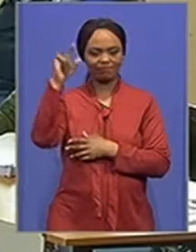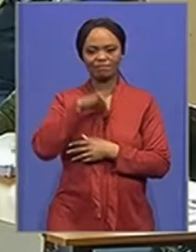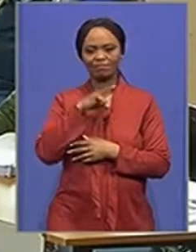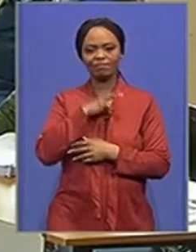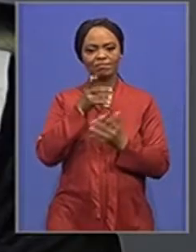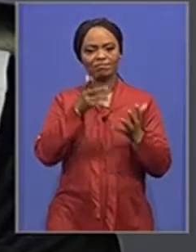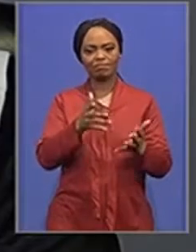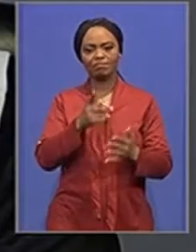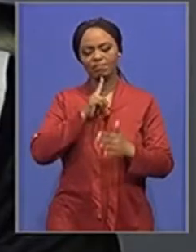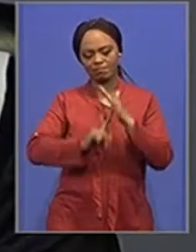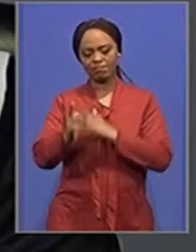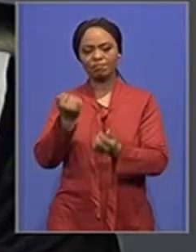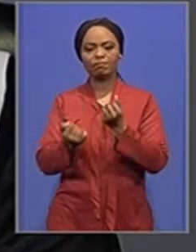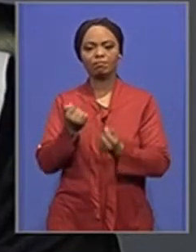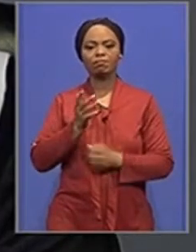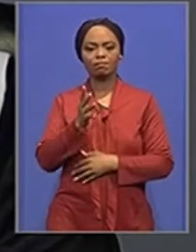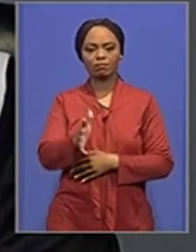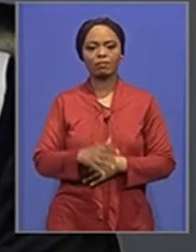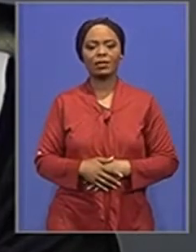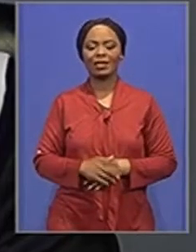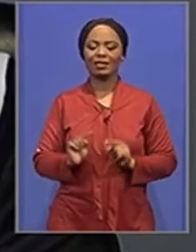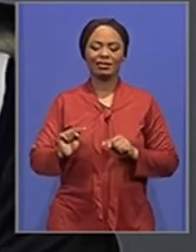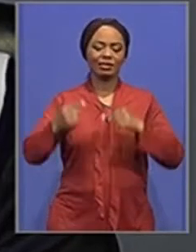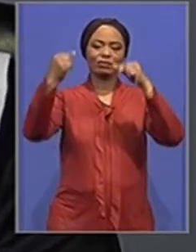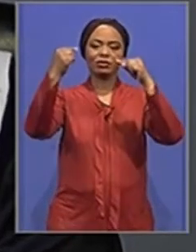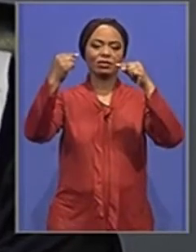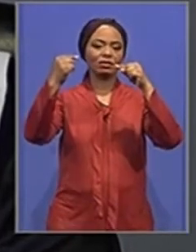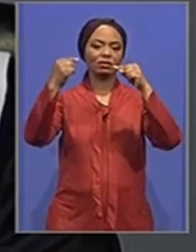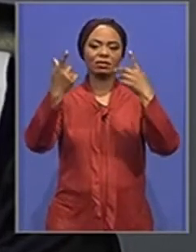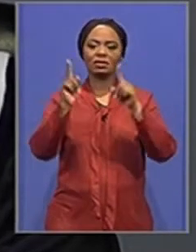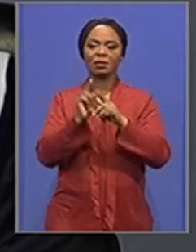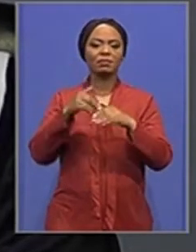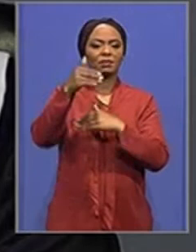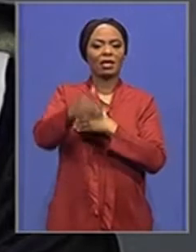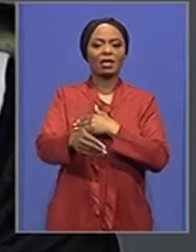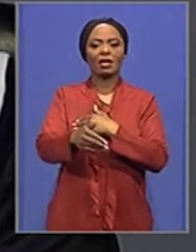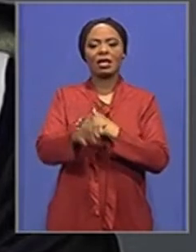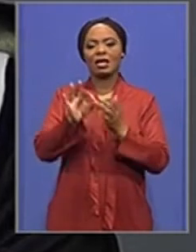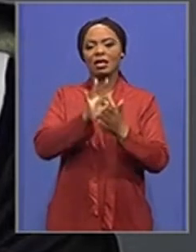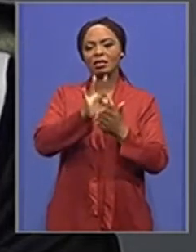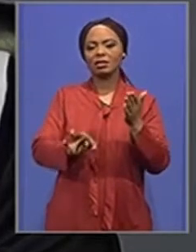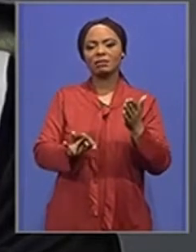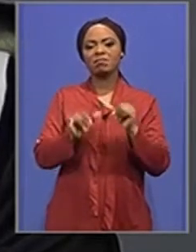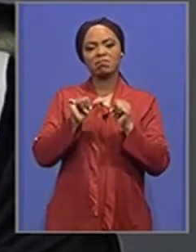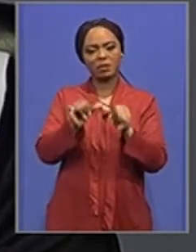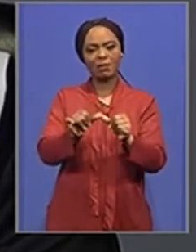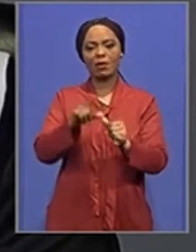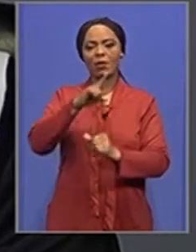semolao. We will be dealing with disputes even beyond elections. Should we discover Ndebo after elections